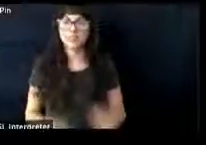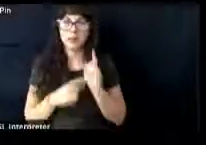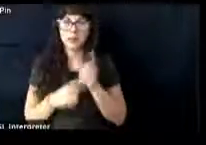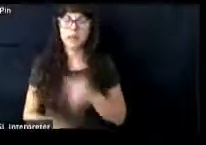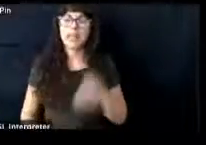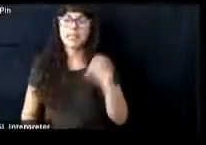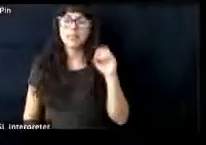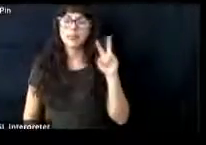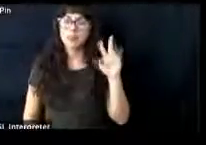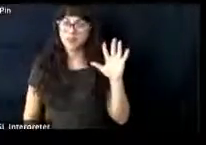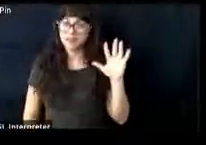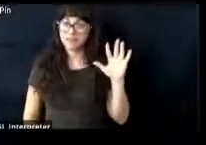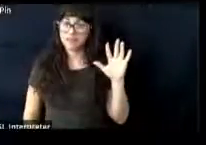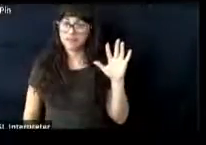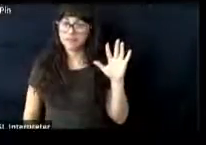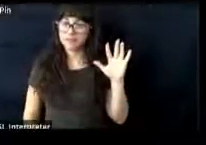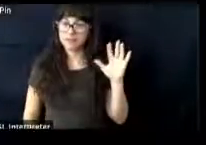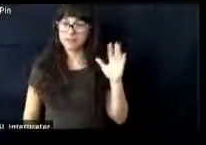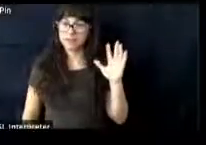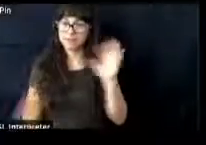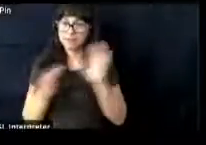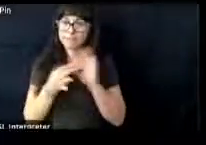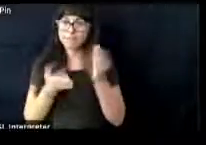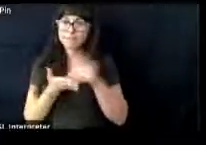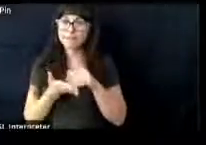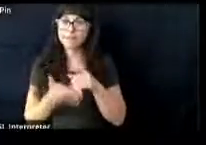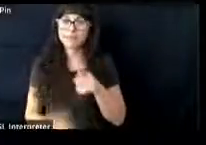025. I will be promoting you now.